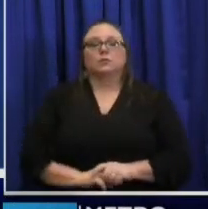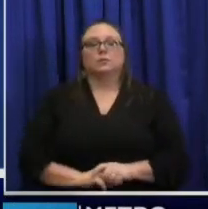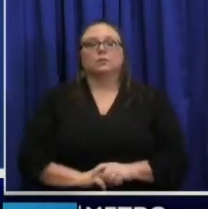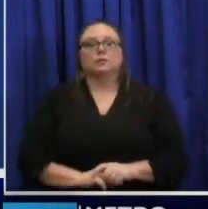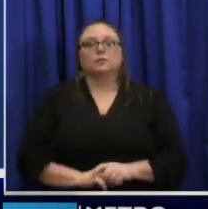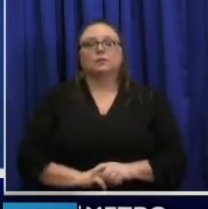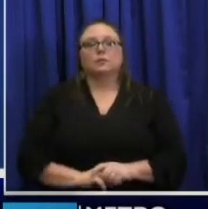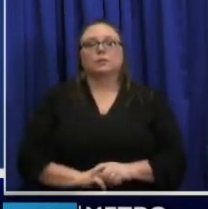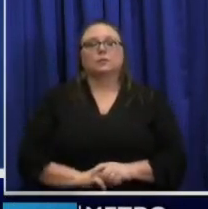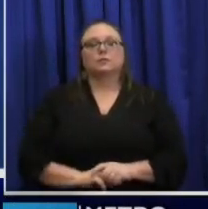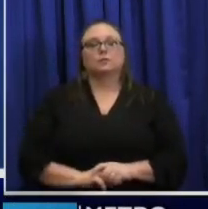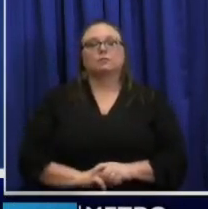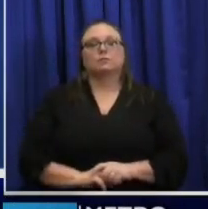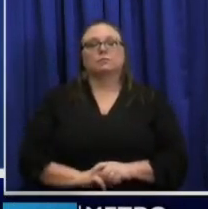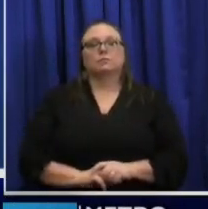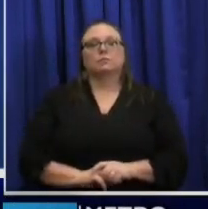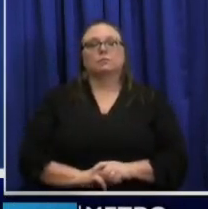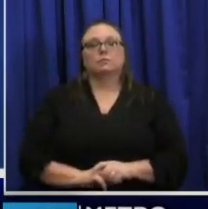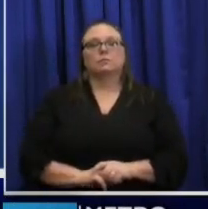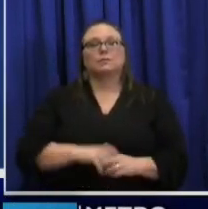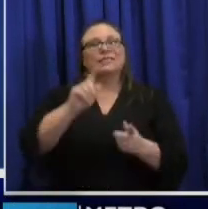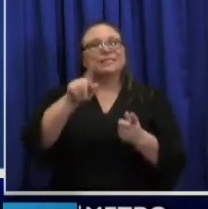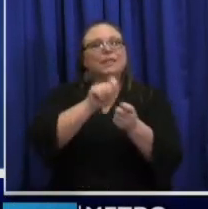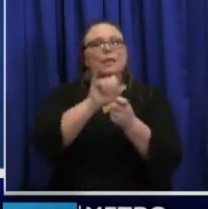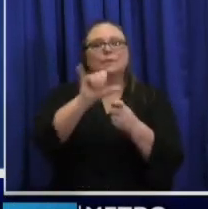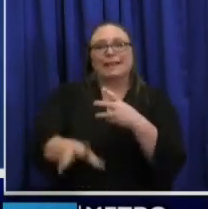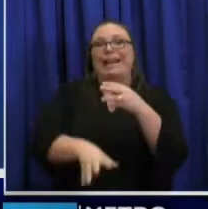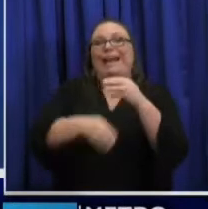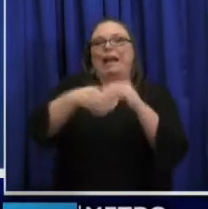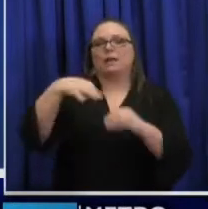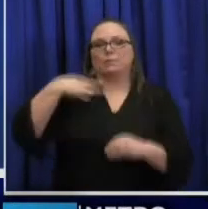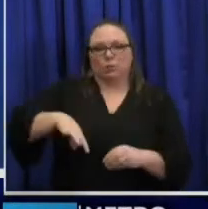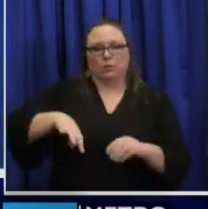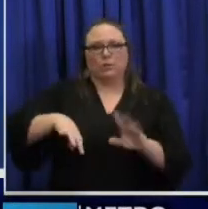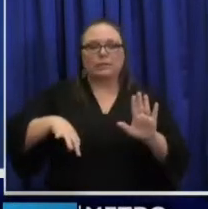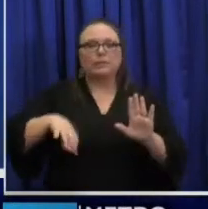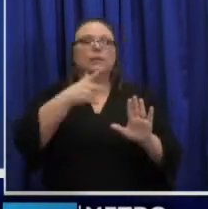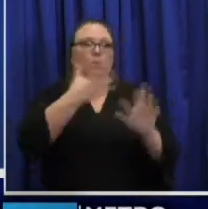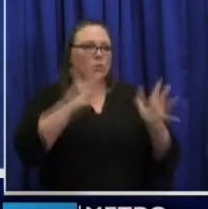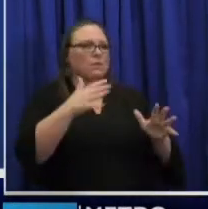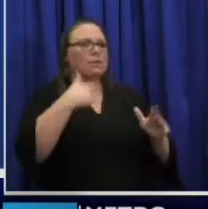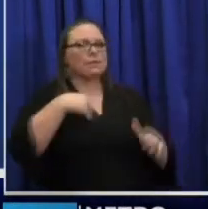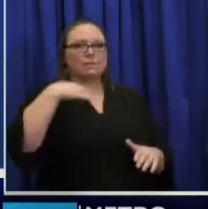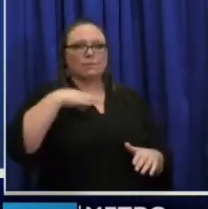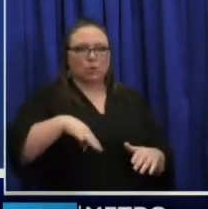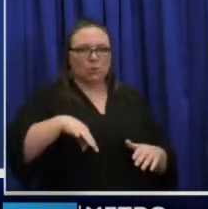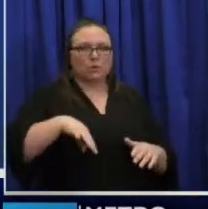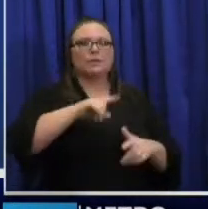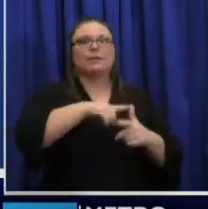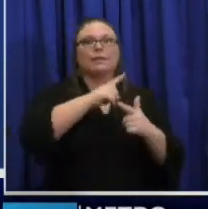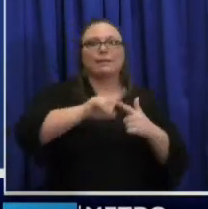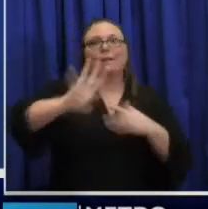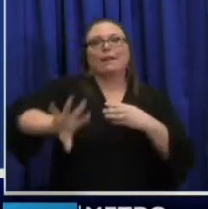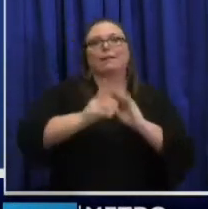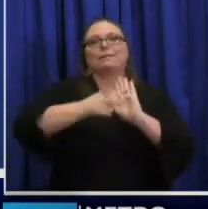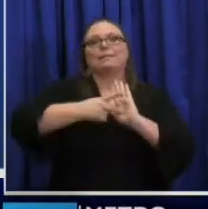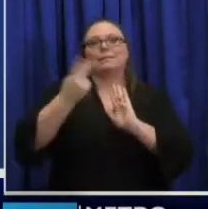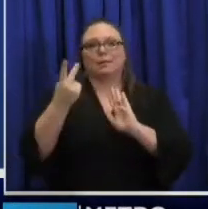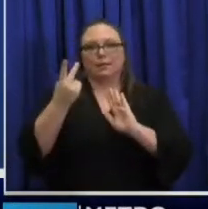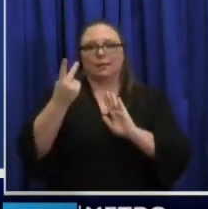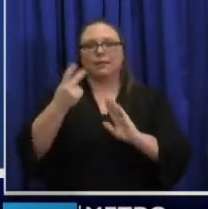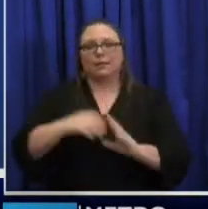the specifics is the extra bonus. It was a bonus beyond the regular emergency